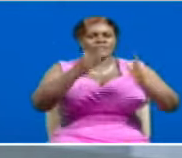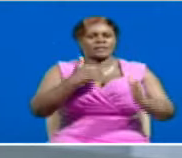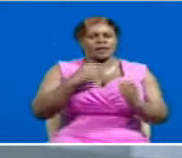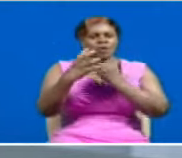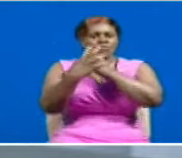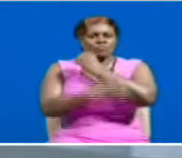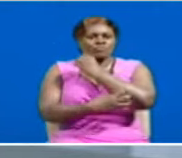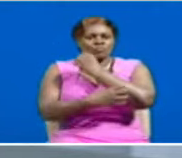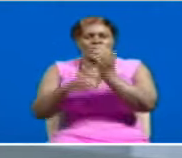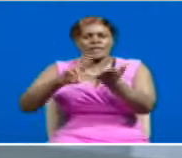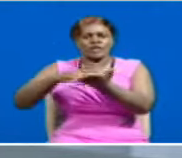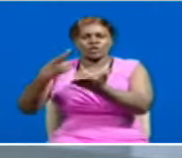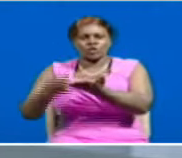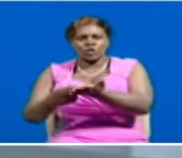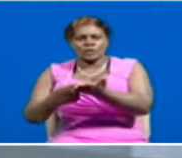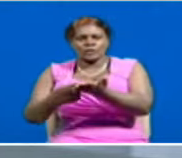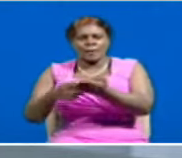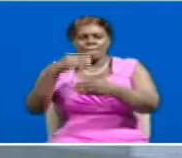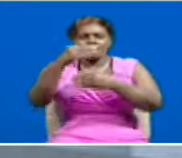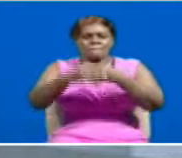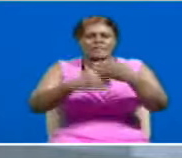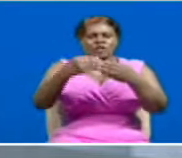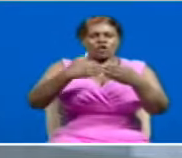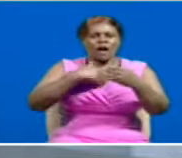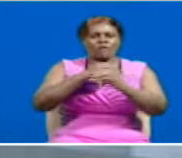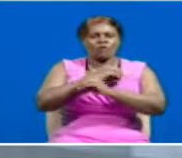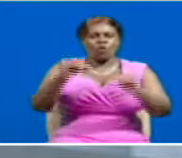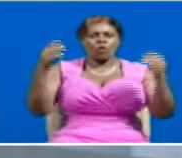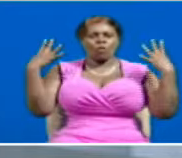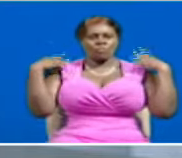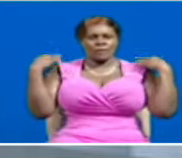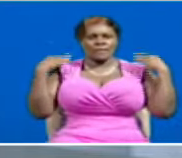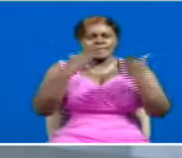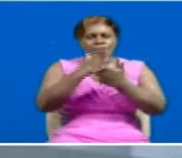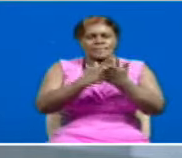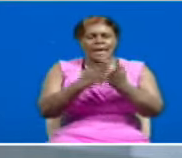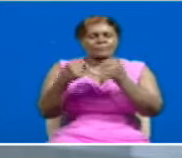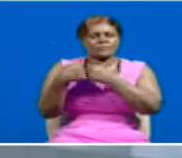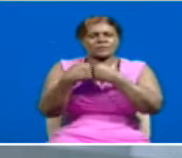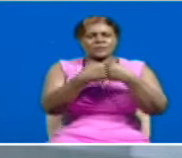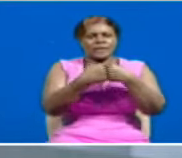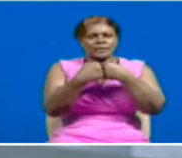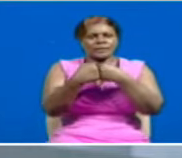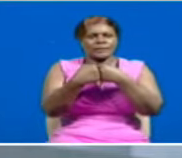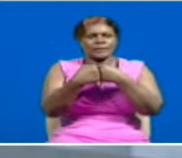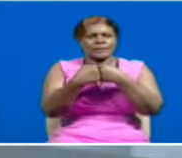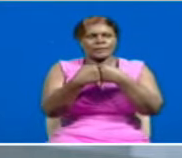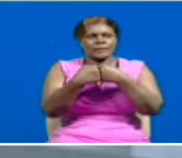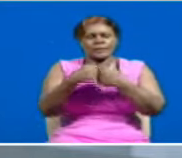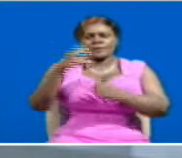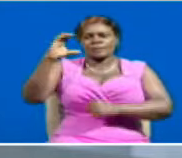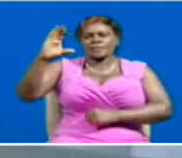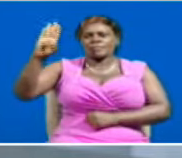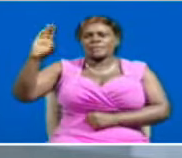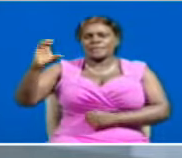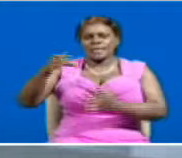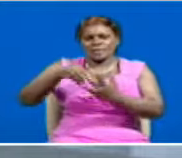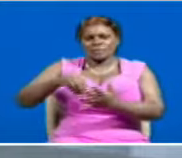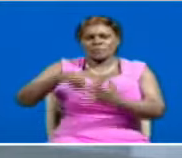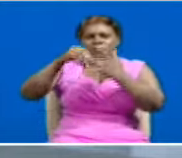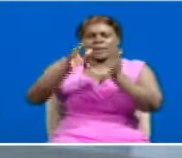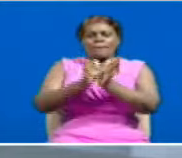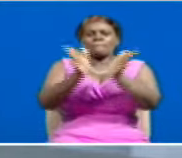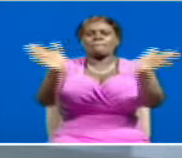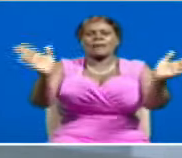poor infrastructure, lack of equipment for practical lessons are some of the hurdles bedeviling the much-hyped curriculum, especially in